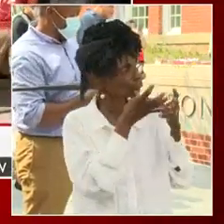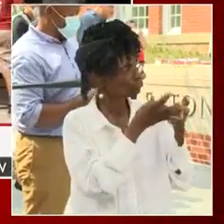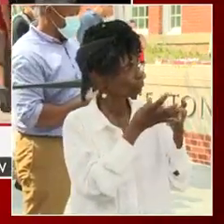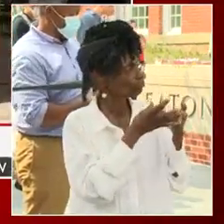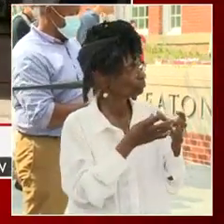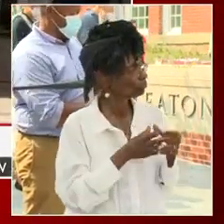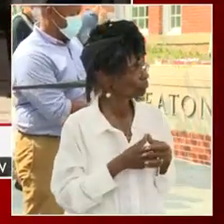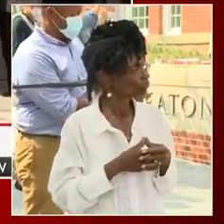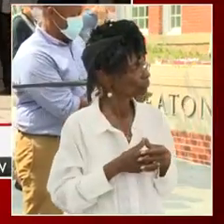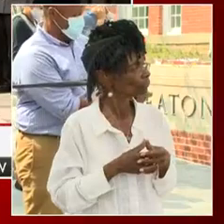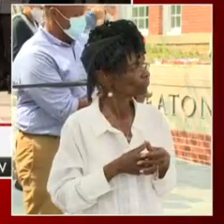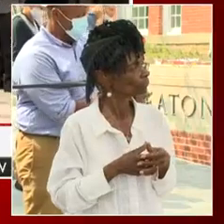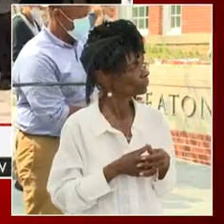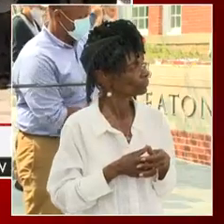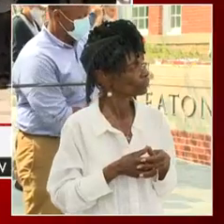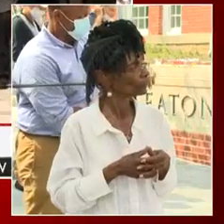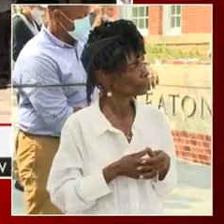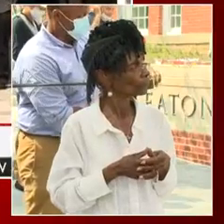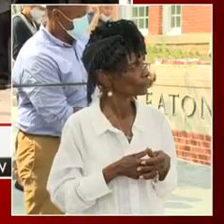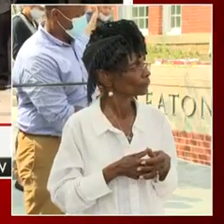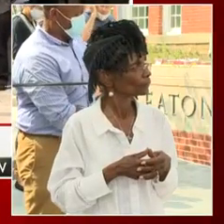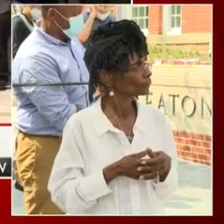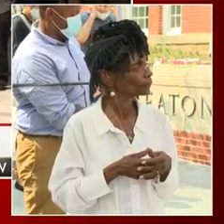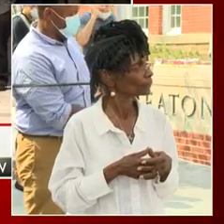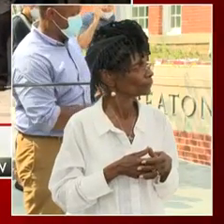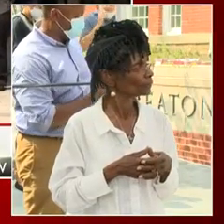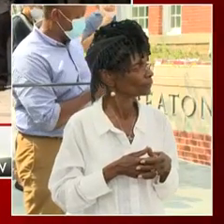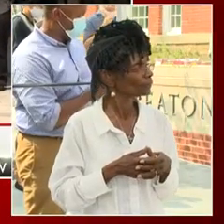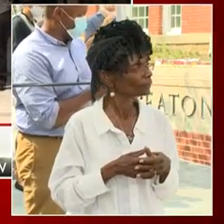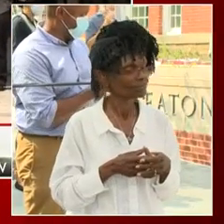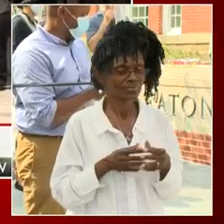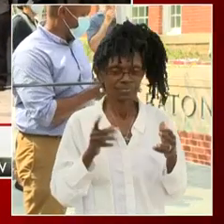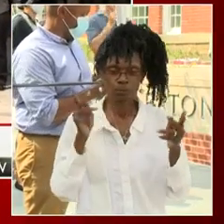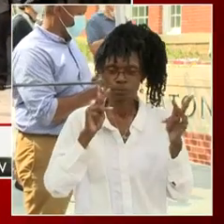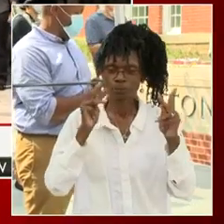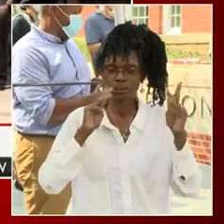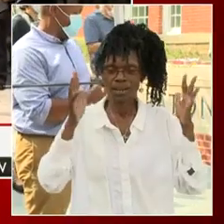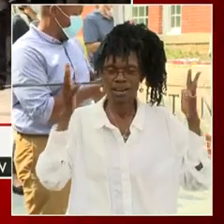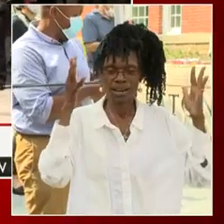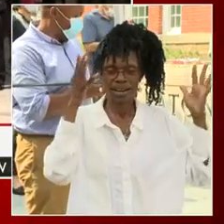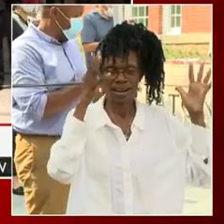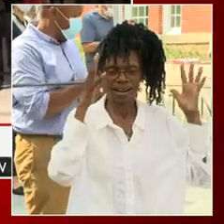Thank you. Let's give Henry a big round of applause.